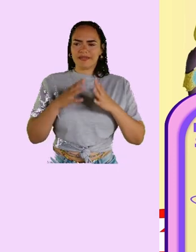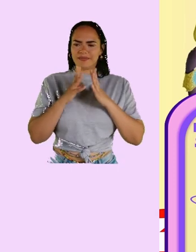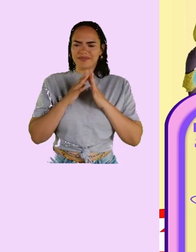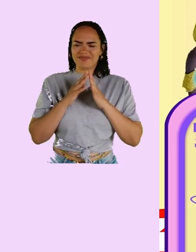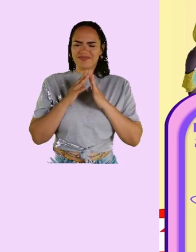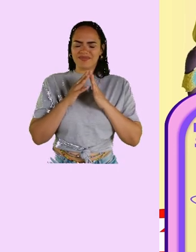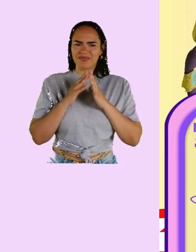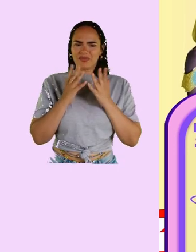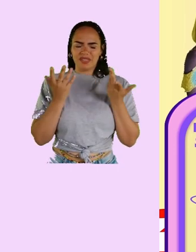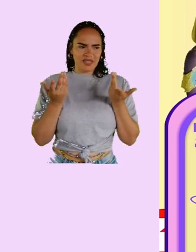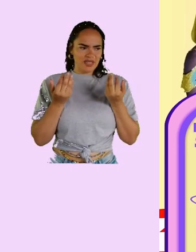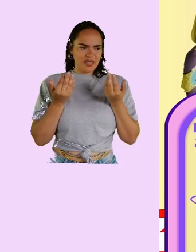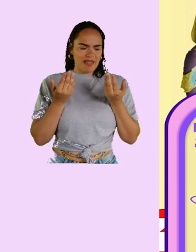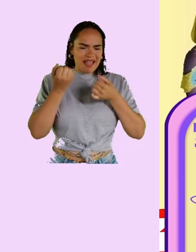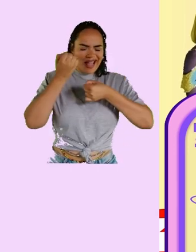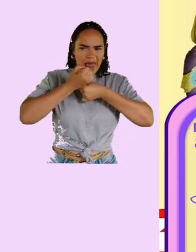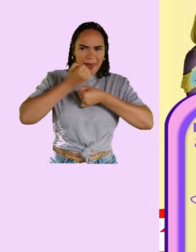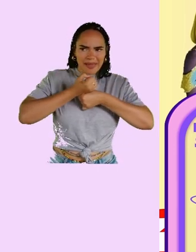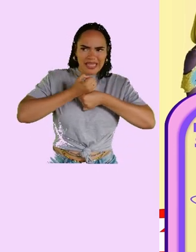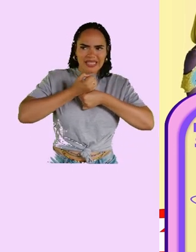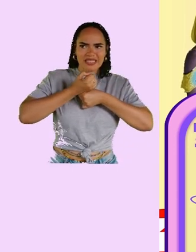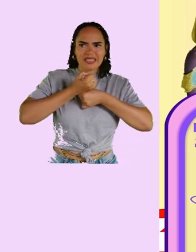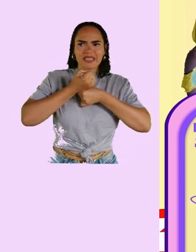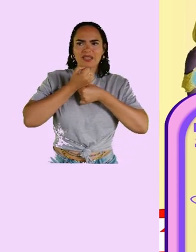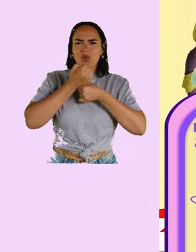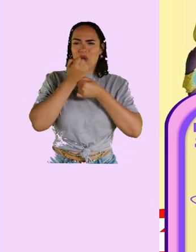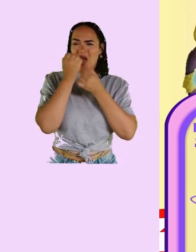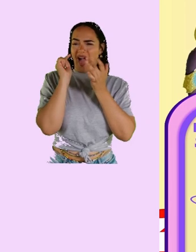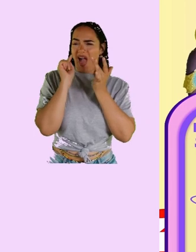Okay, so Ganymede, Io,